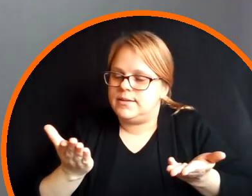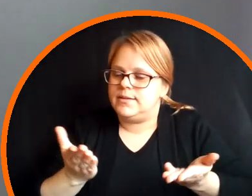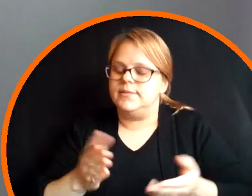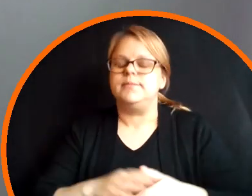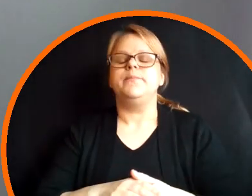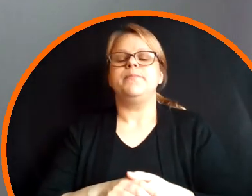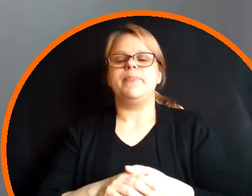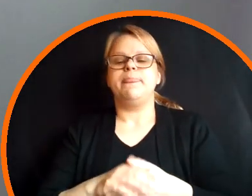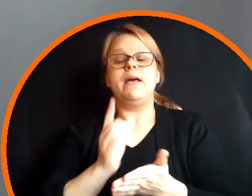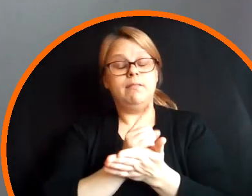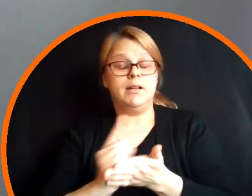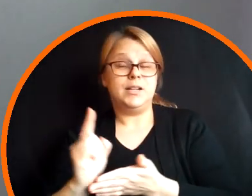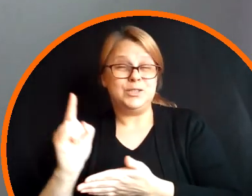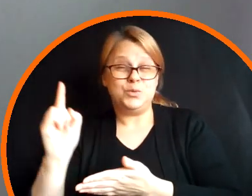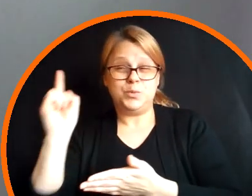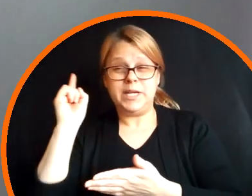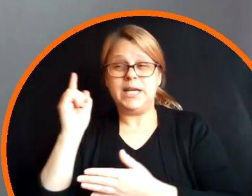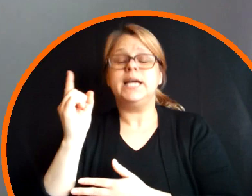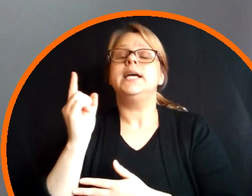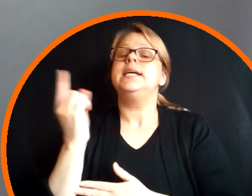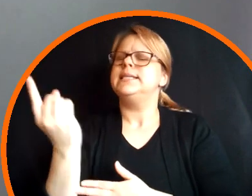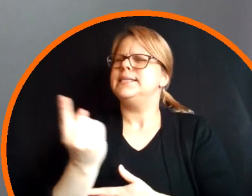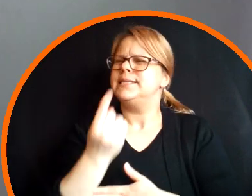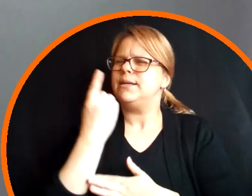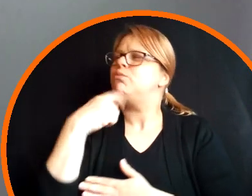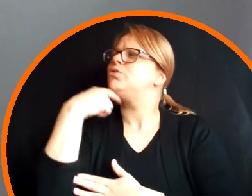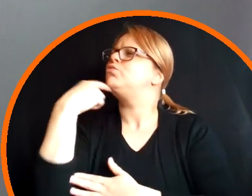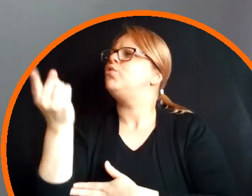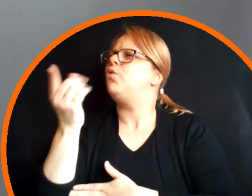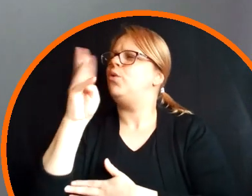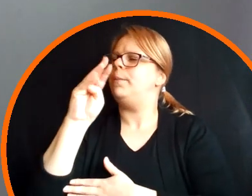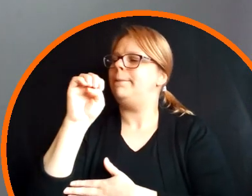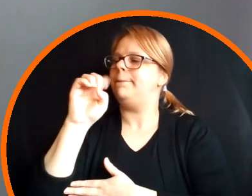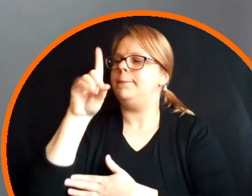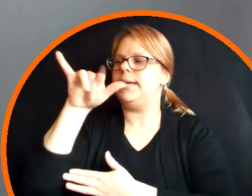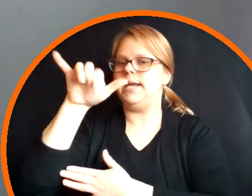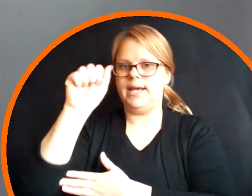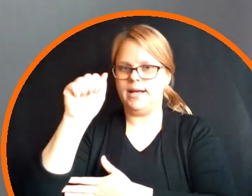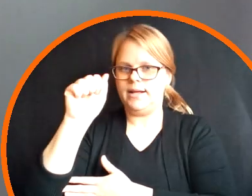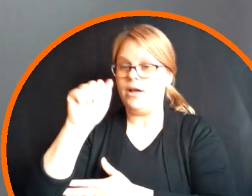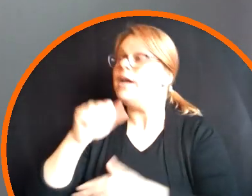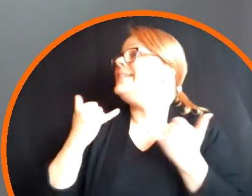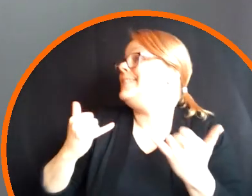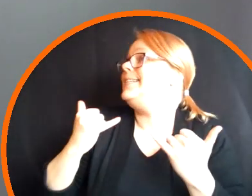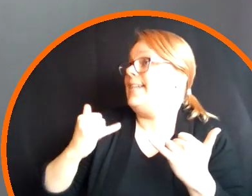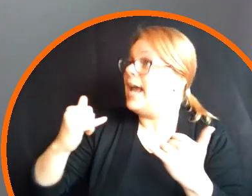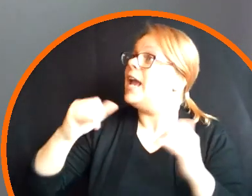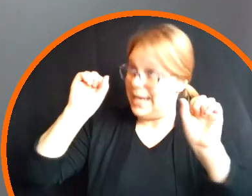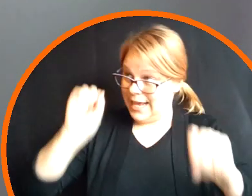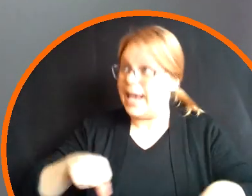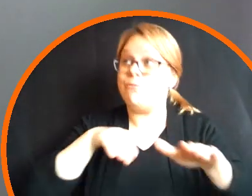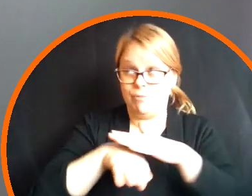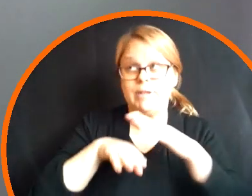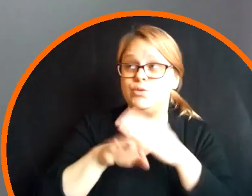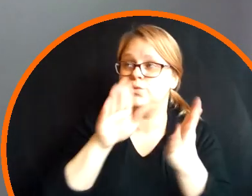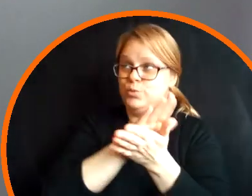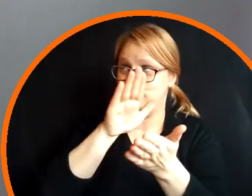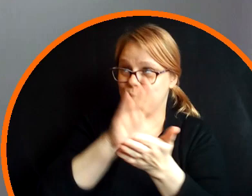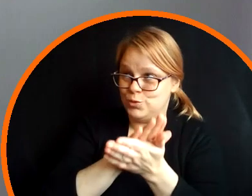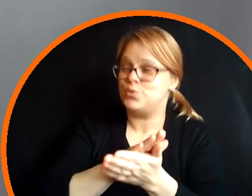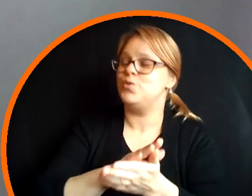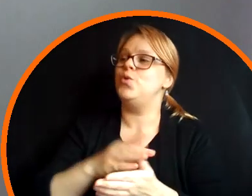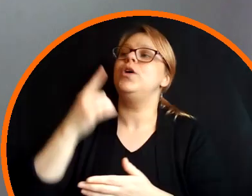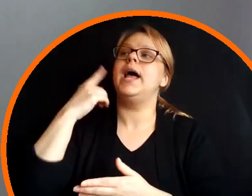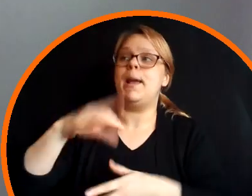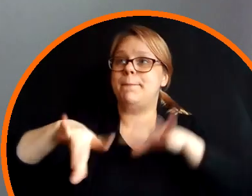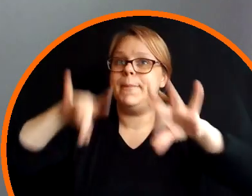tentative. We got in trouble last week. About somebody shared with the media about today's date, May 11th, with us being